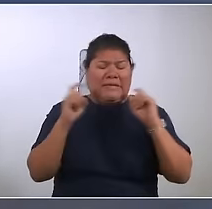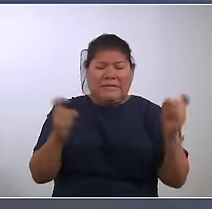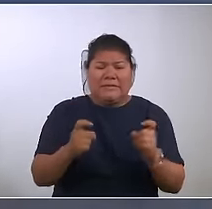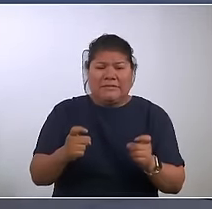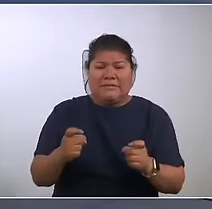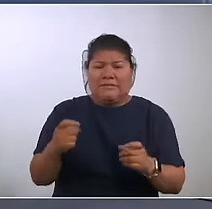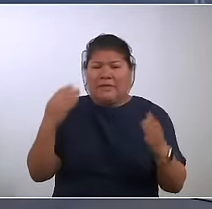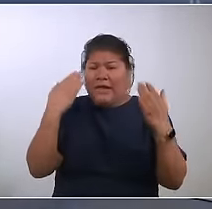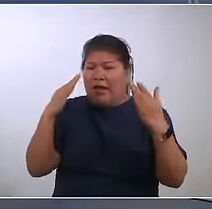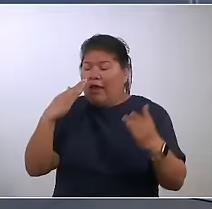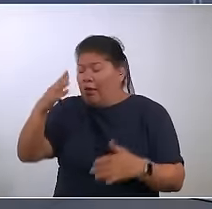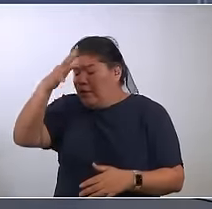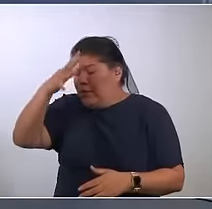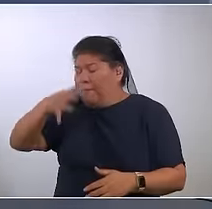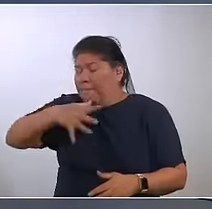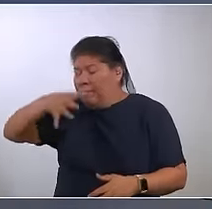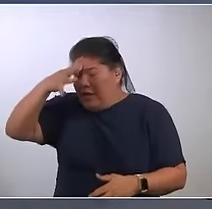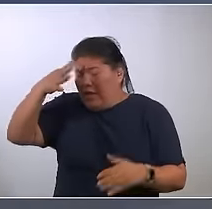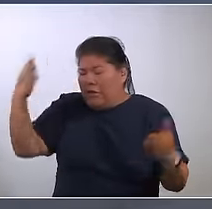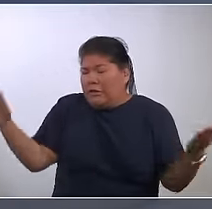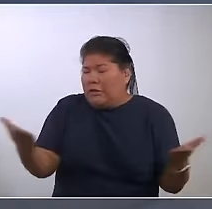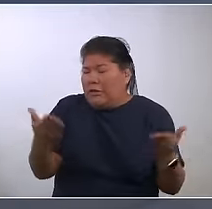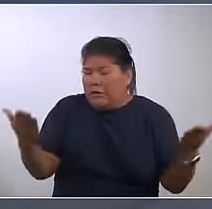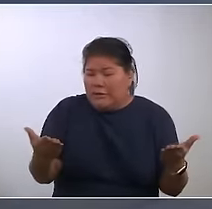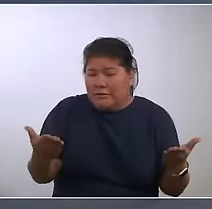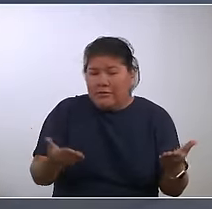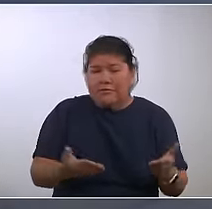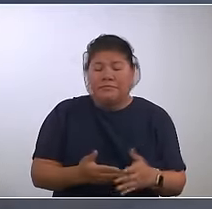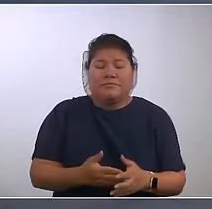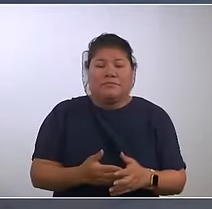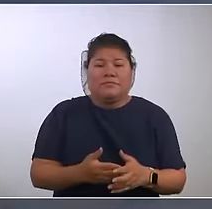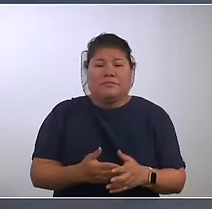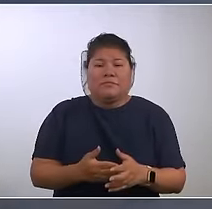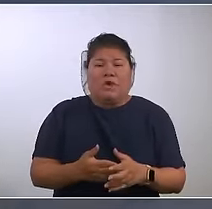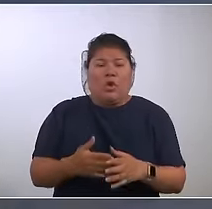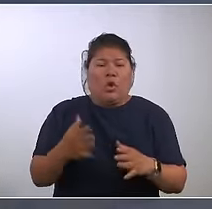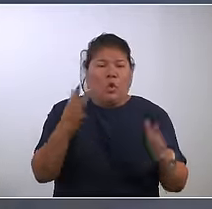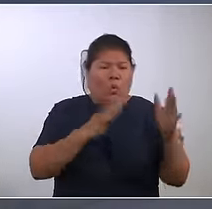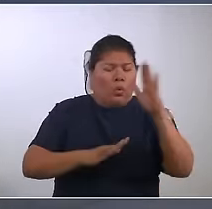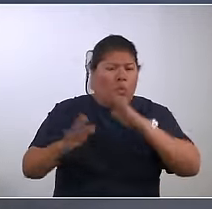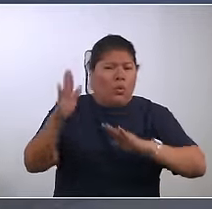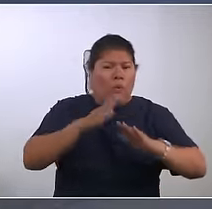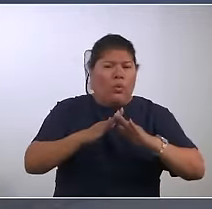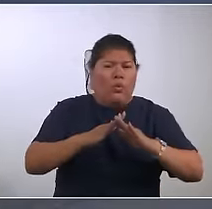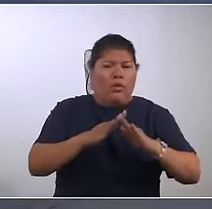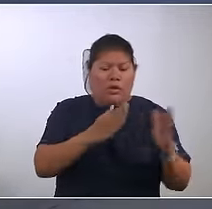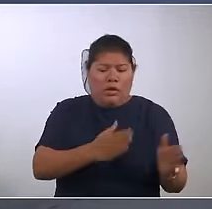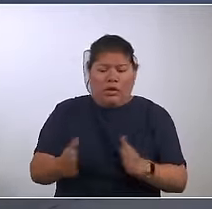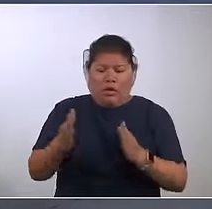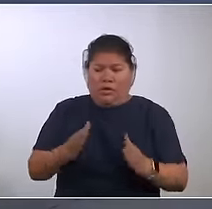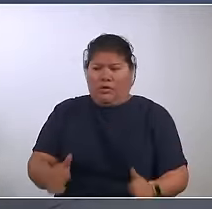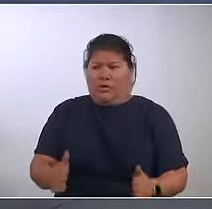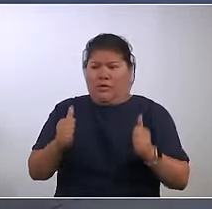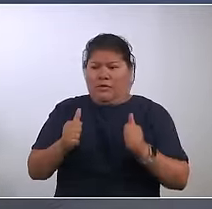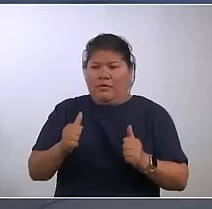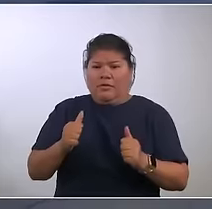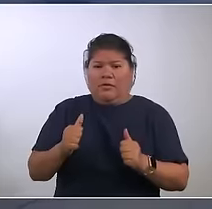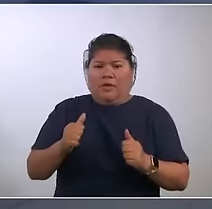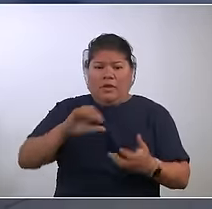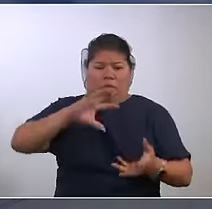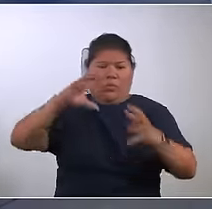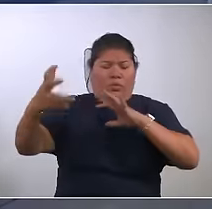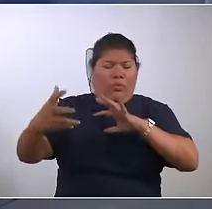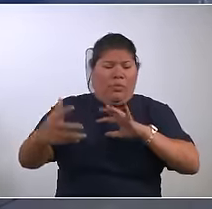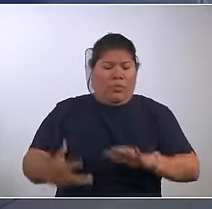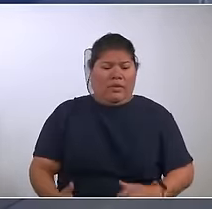sé si habrá algún padre en este lugar. I don't know if there's a parent in preocupado this place. Por el orden de la vida o desorden de